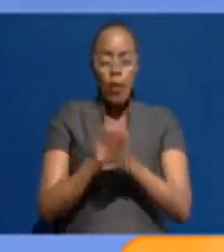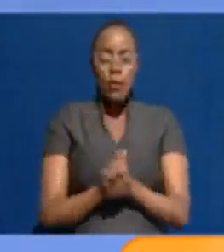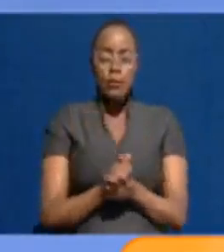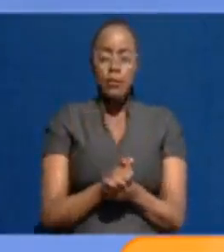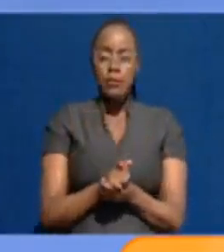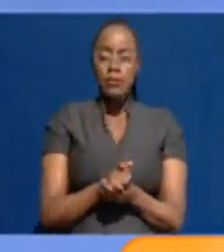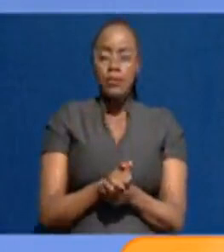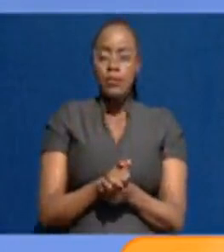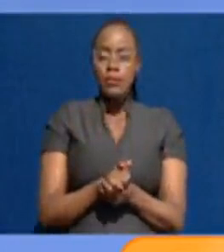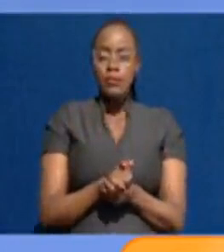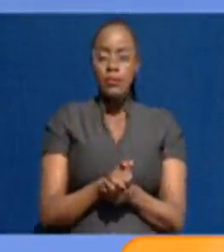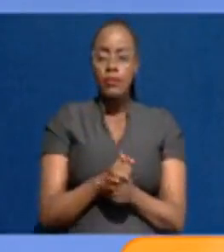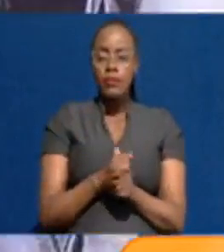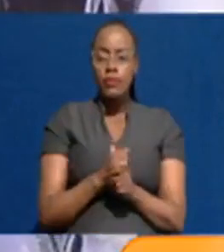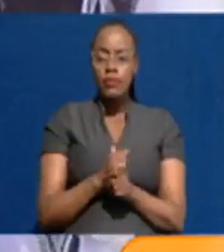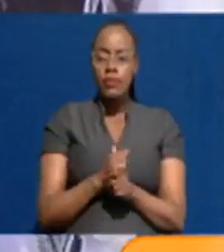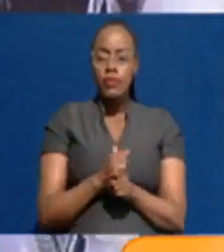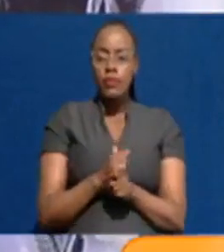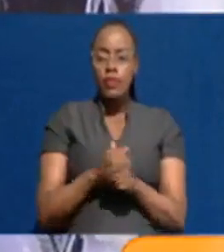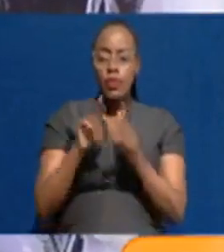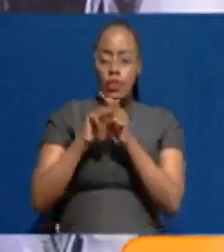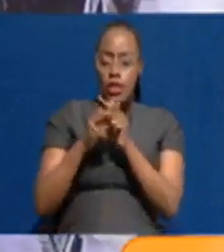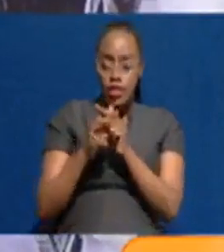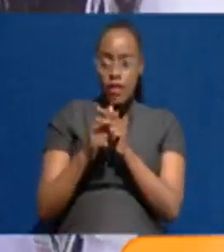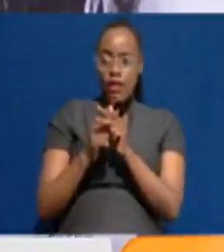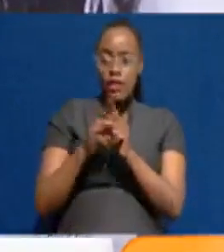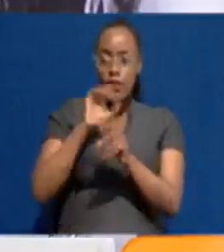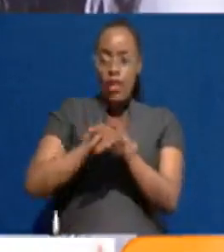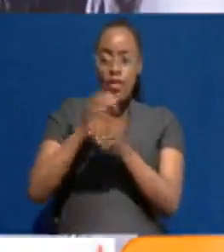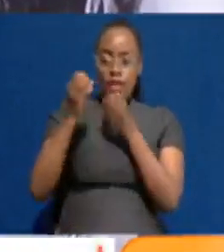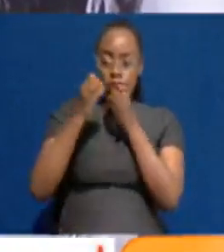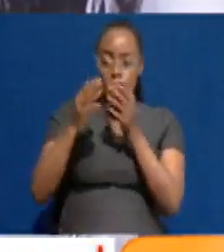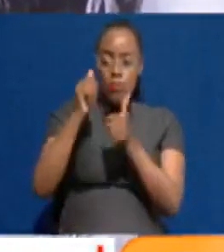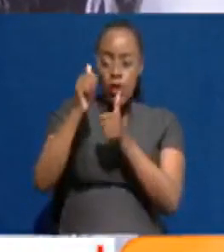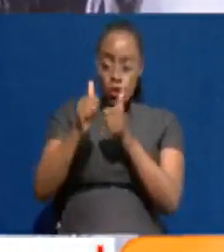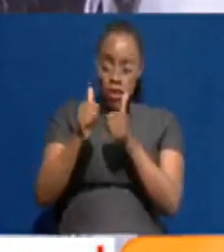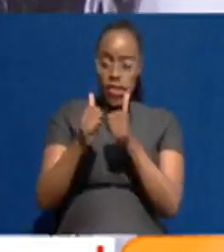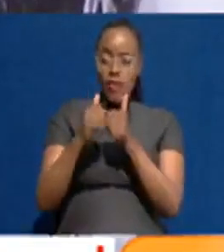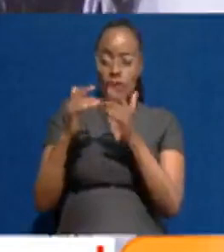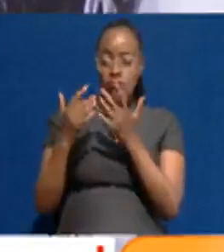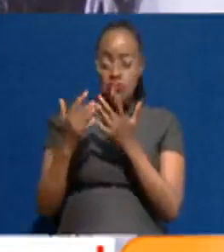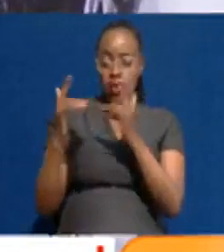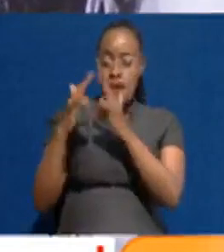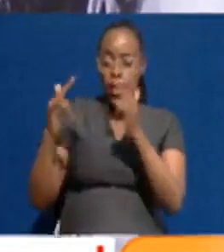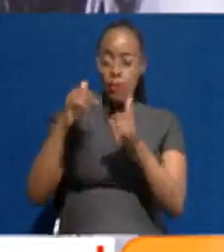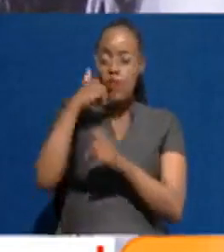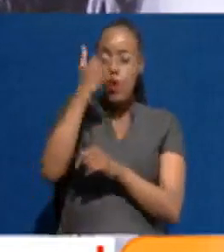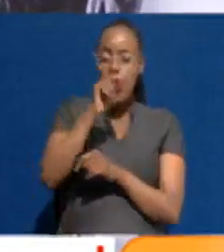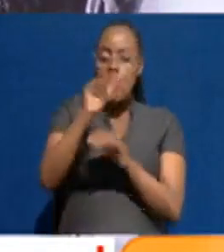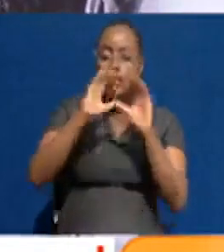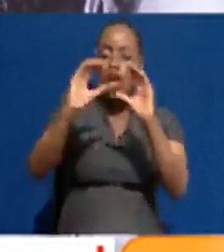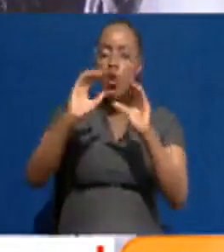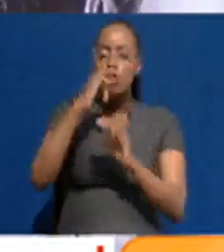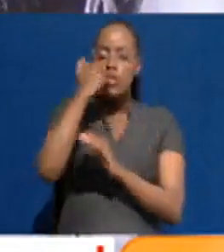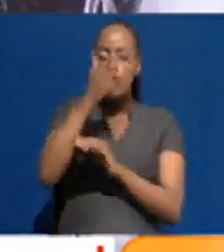rules being given, even through you. We are starting to get their information. Which camp are they from? Who are their coaches? Who